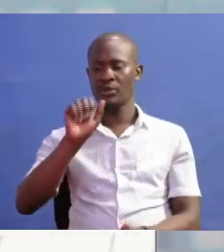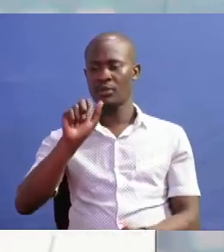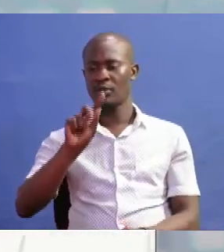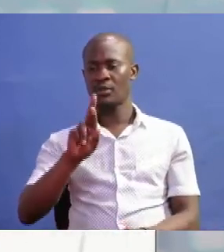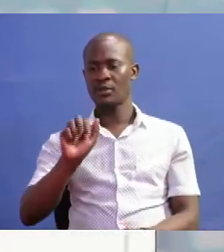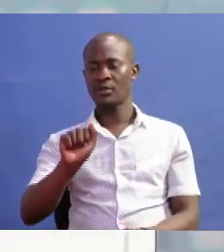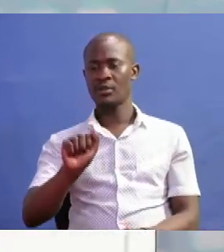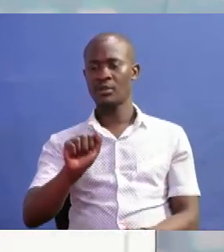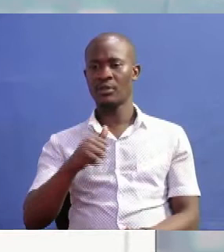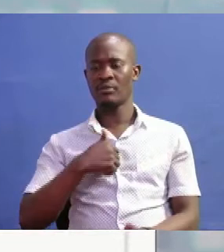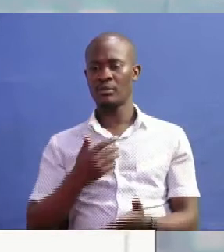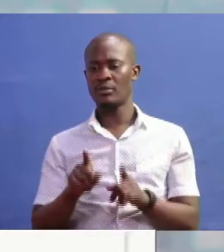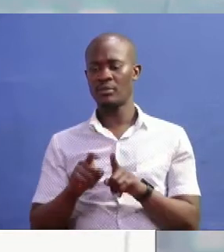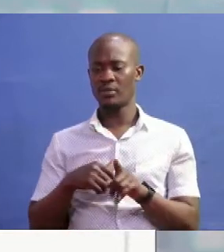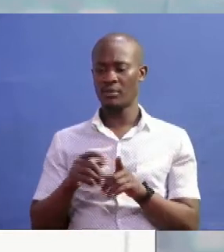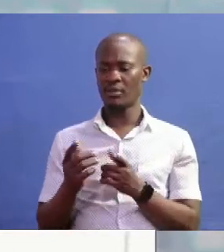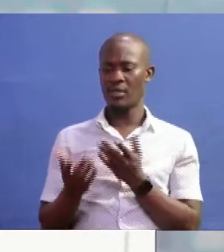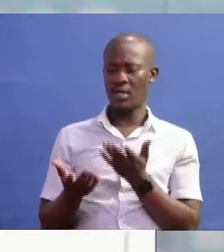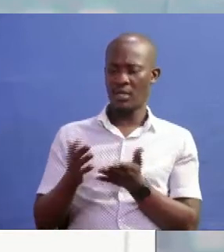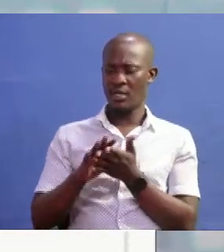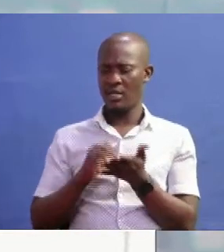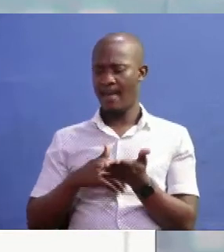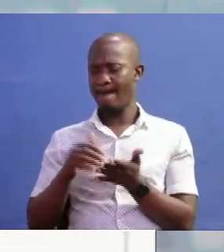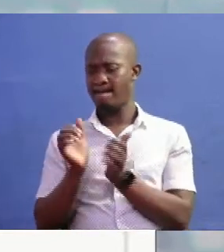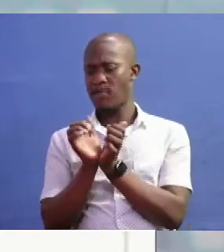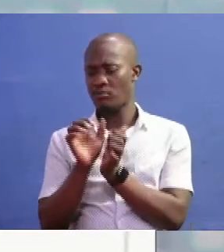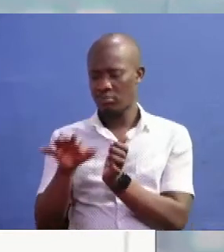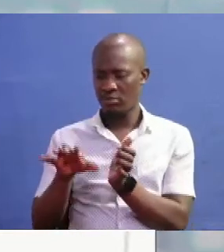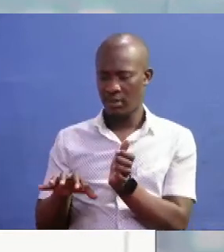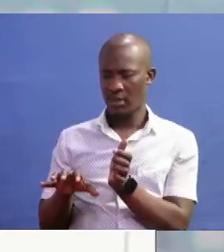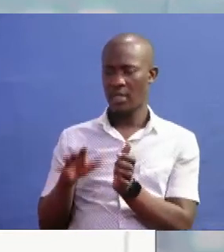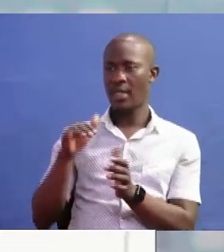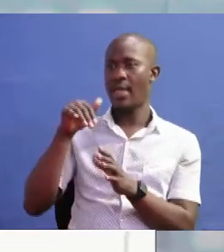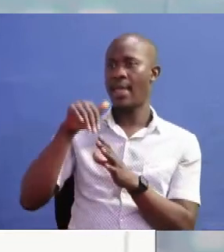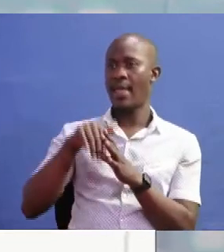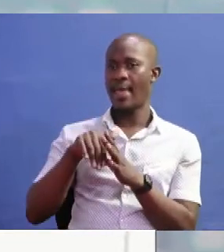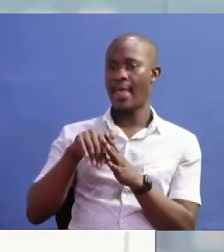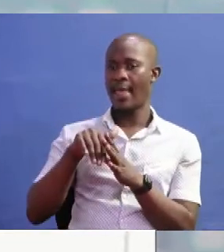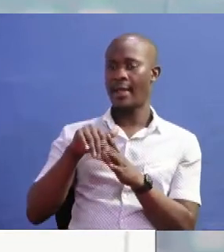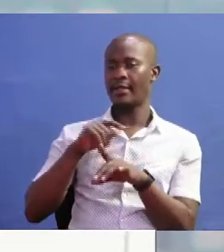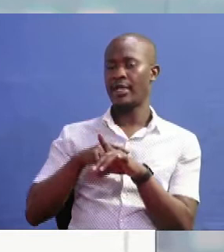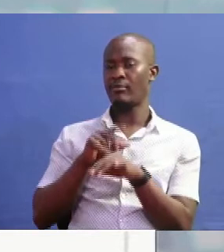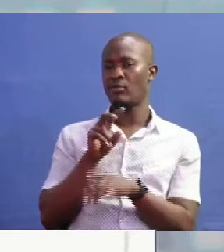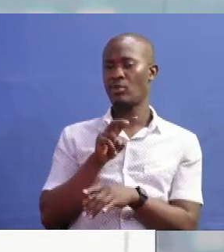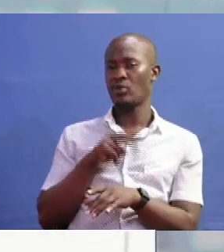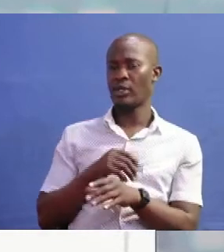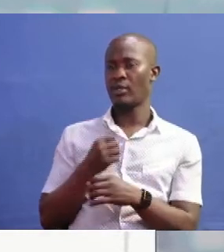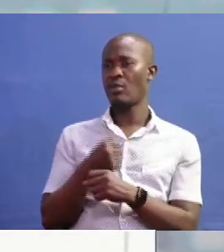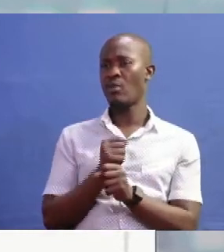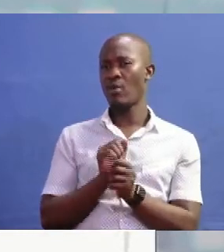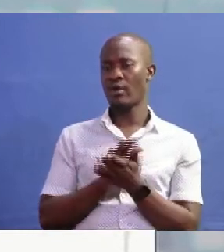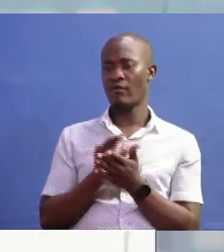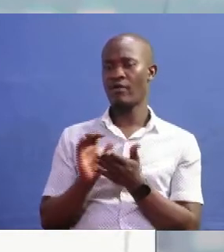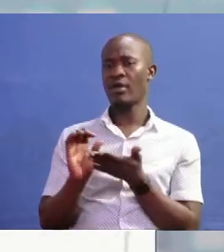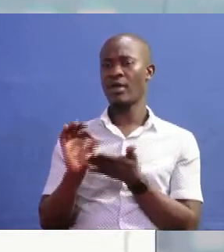Authority regulates the stock market, the bond market. And if you look at the role of the Capital Markets